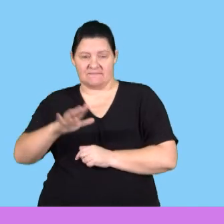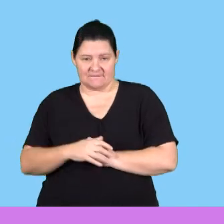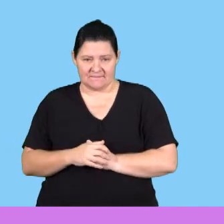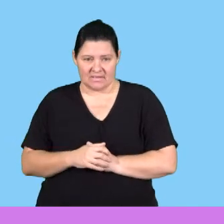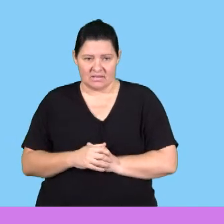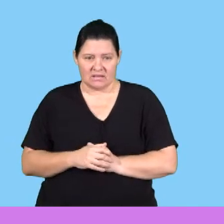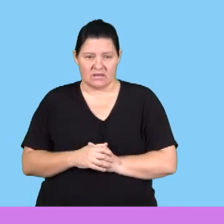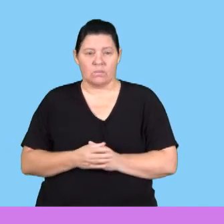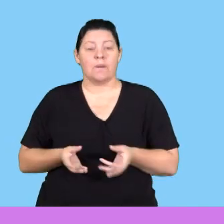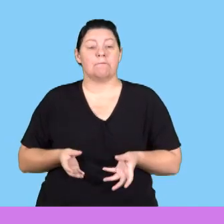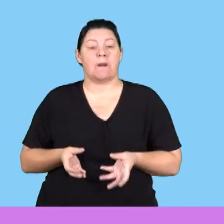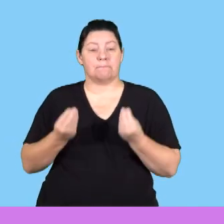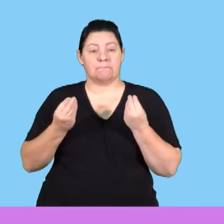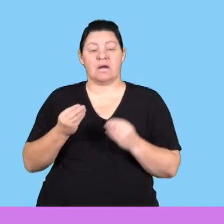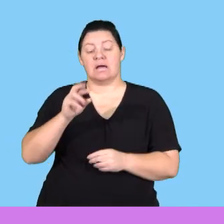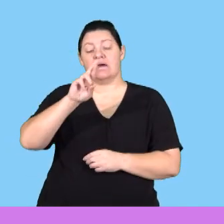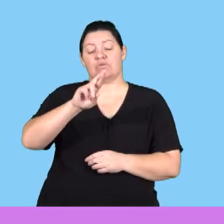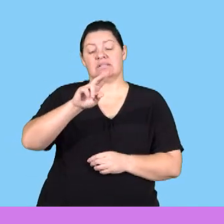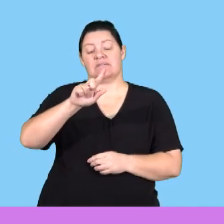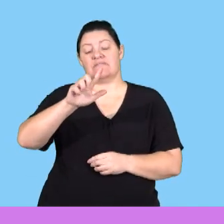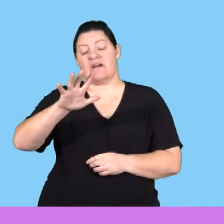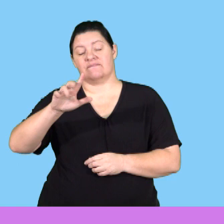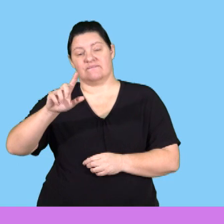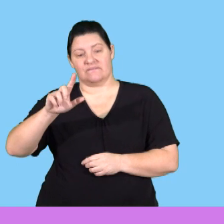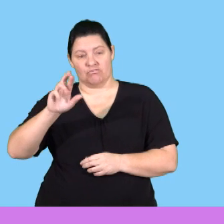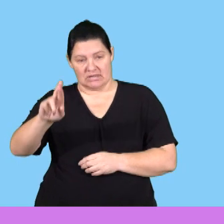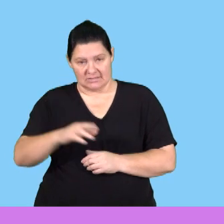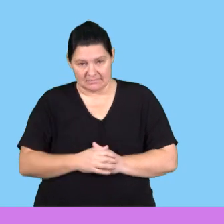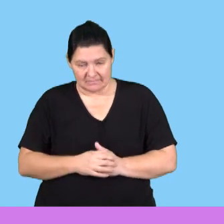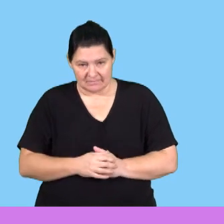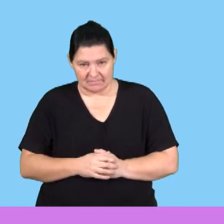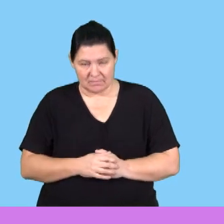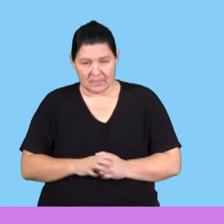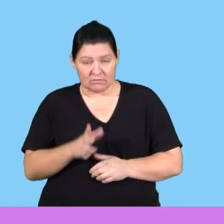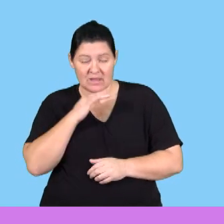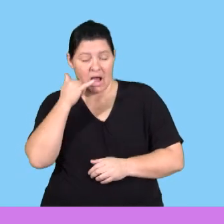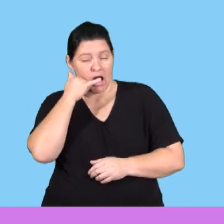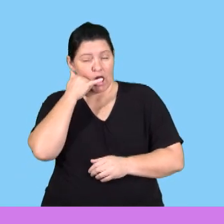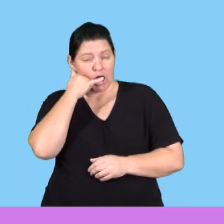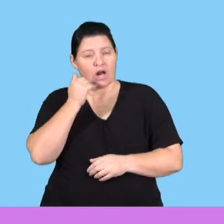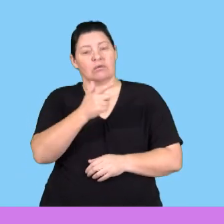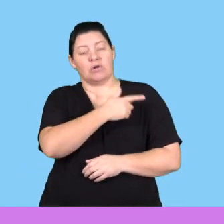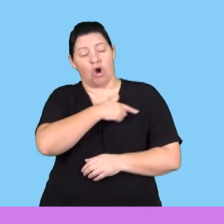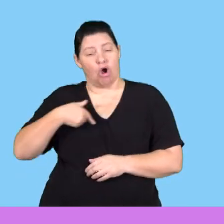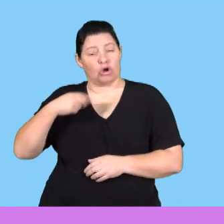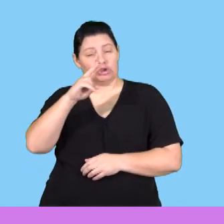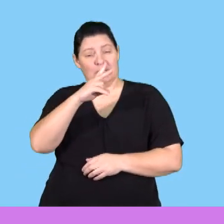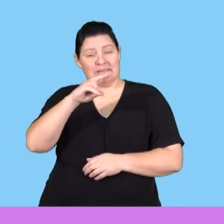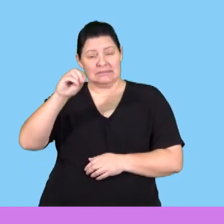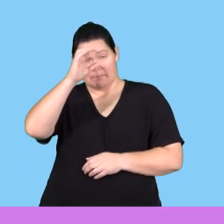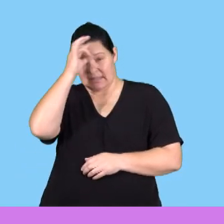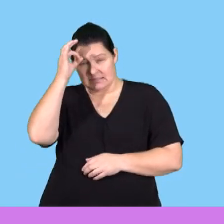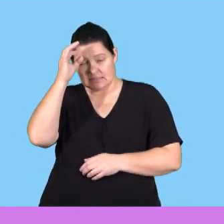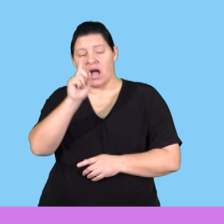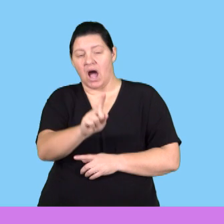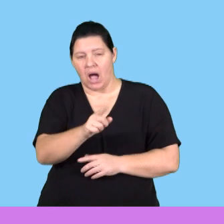3.75 rand, and we get 75 rand. So we are saying if she calls for 20 minutes, she will